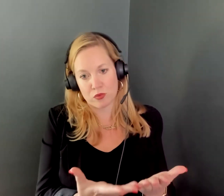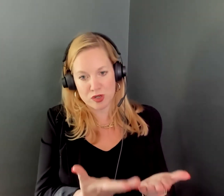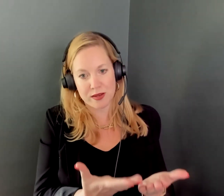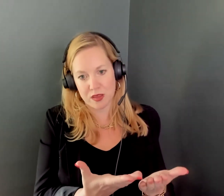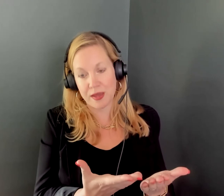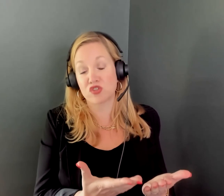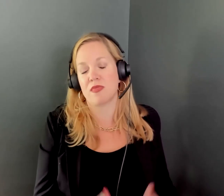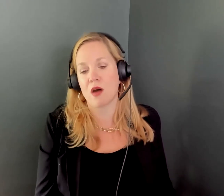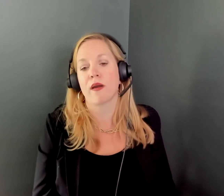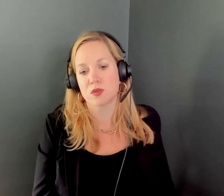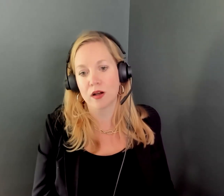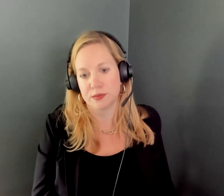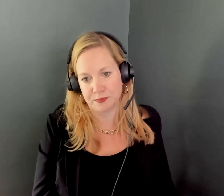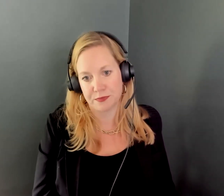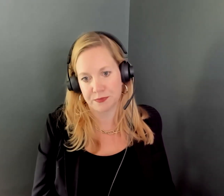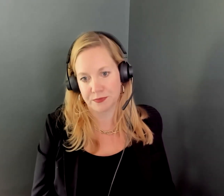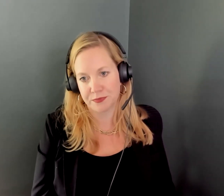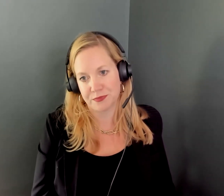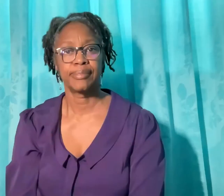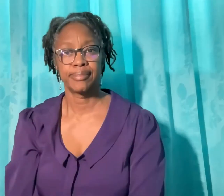want to make sure that we're respecting the patient in that way as well.